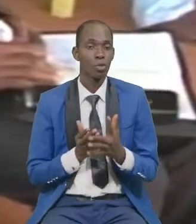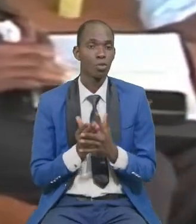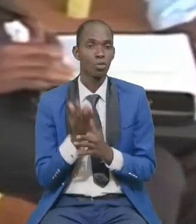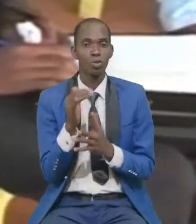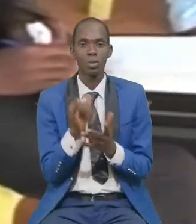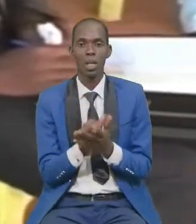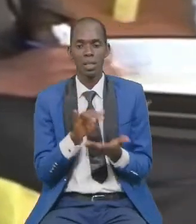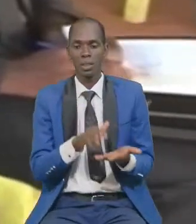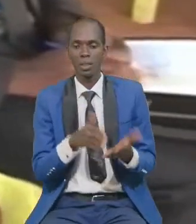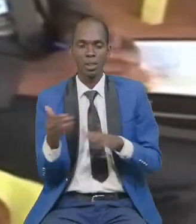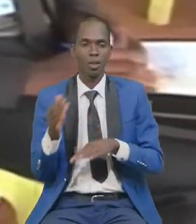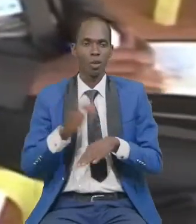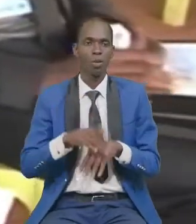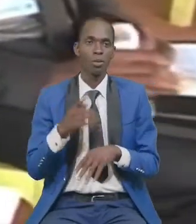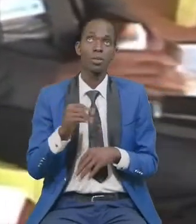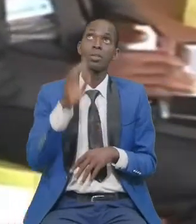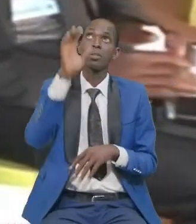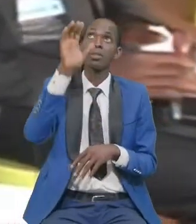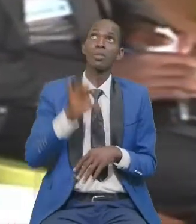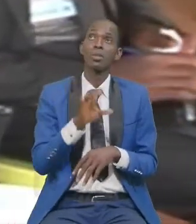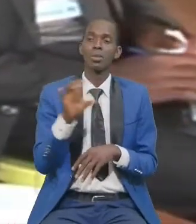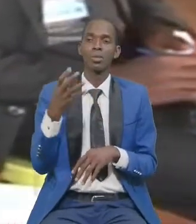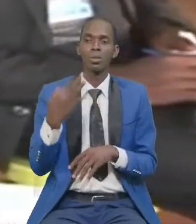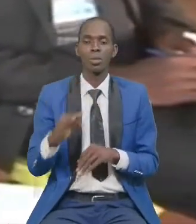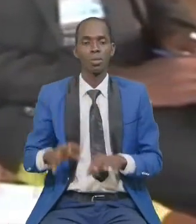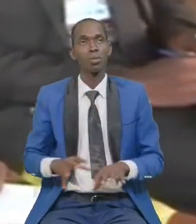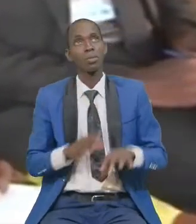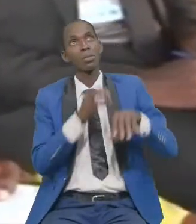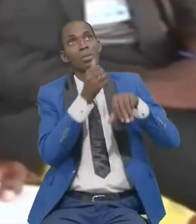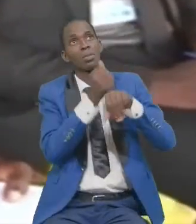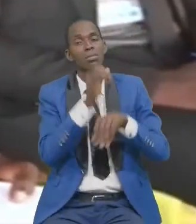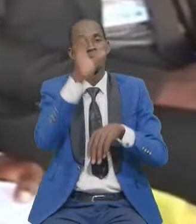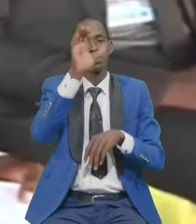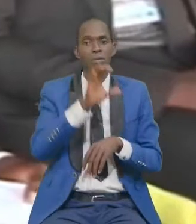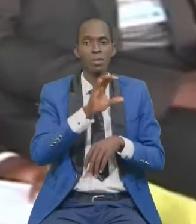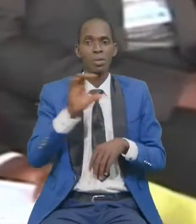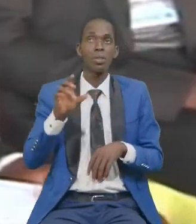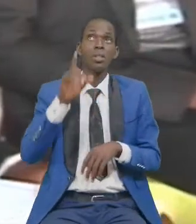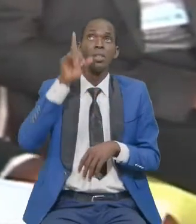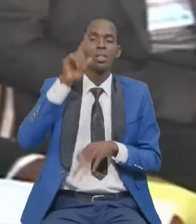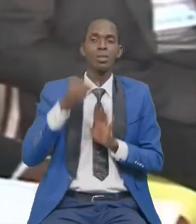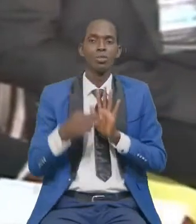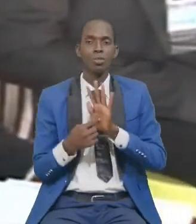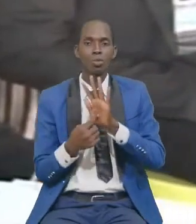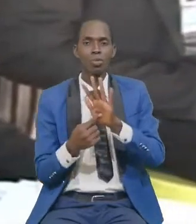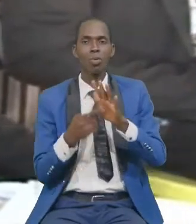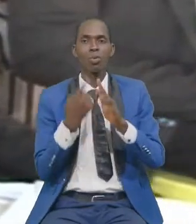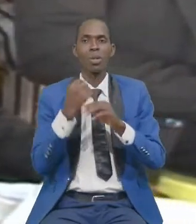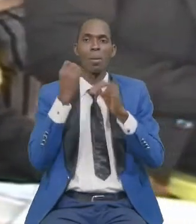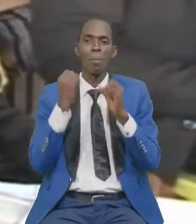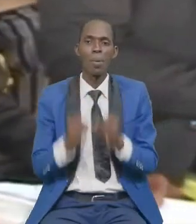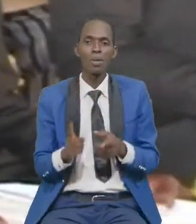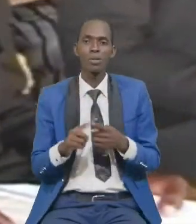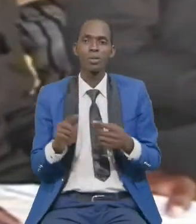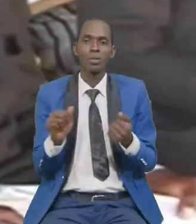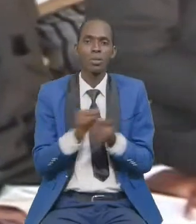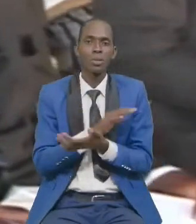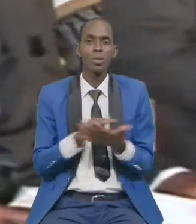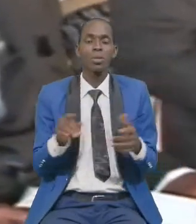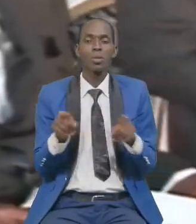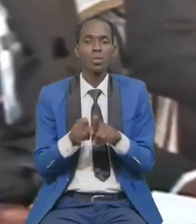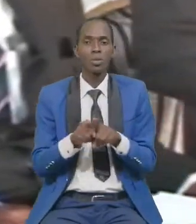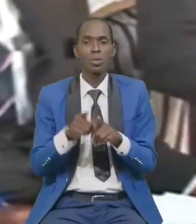cross of Calvary, he manifests the power to destroy even the